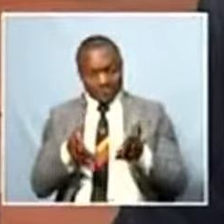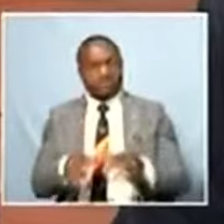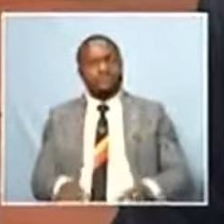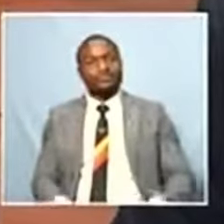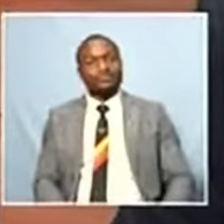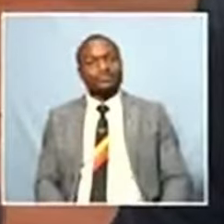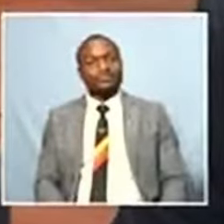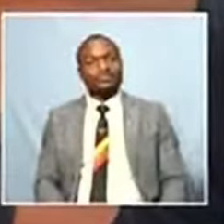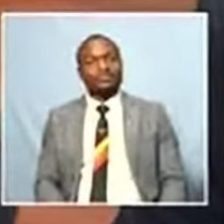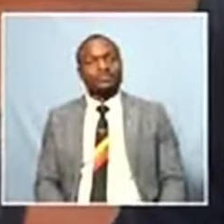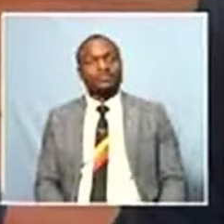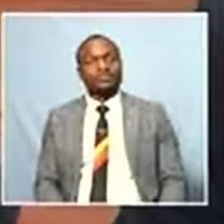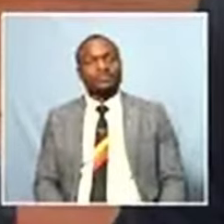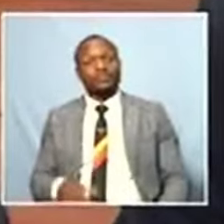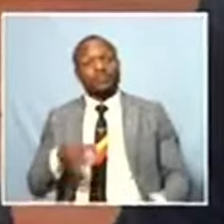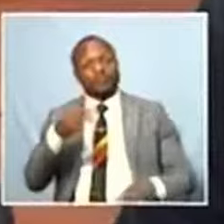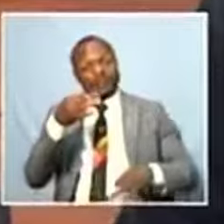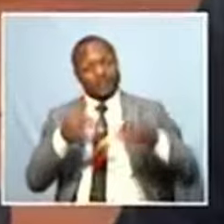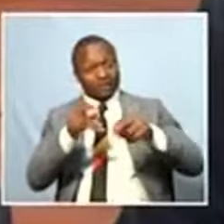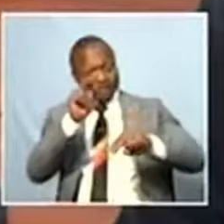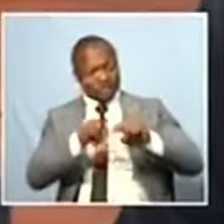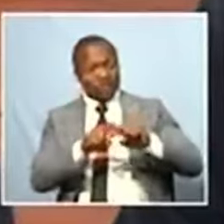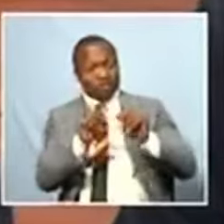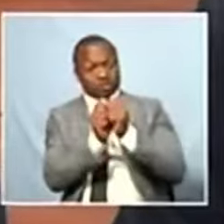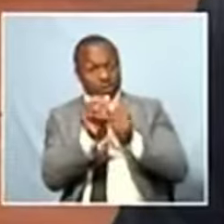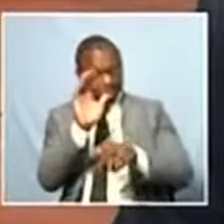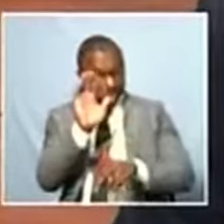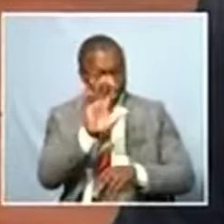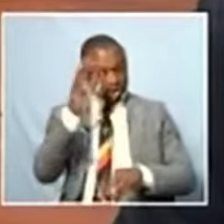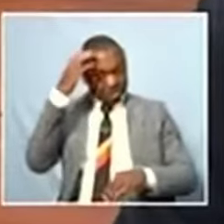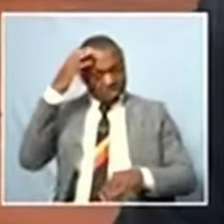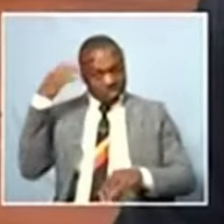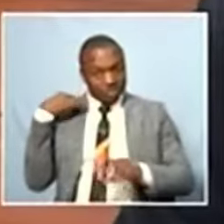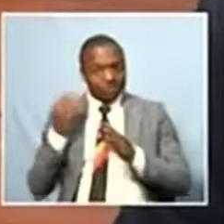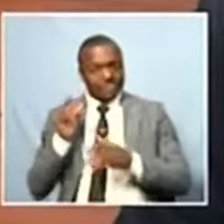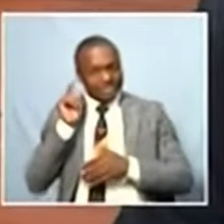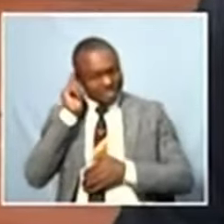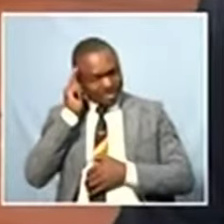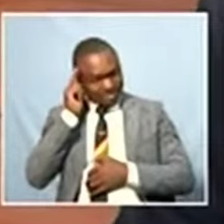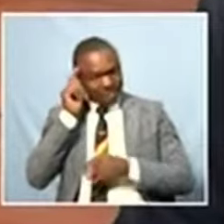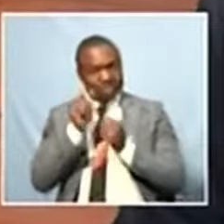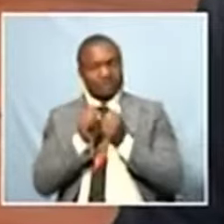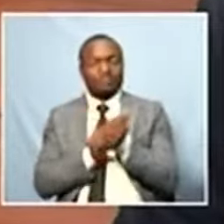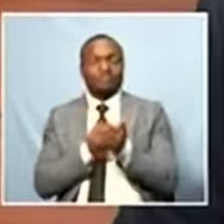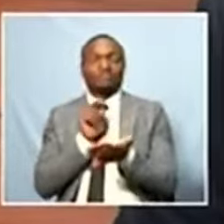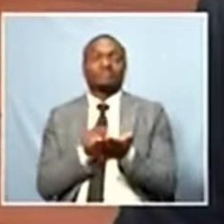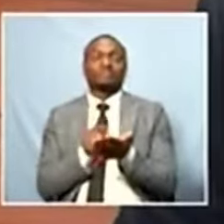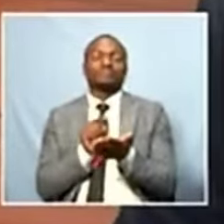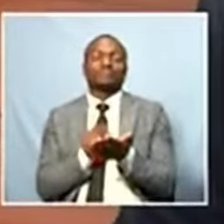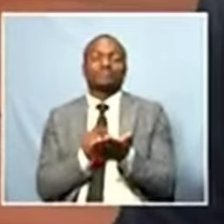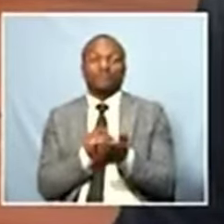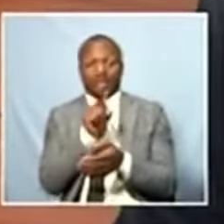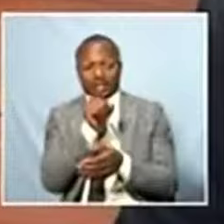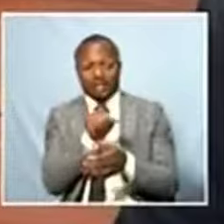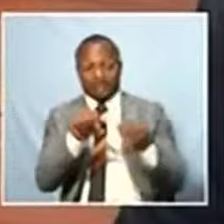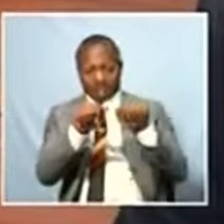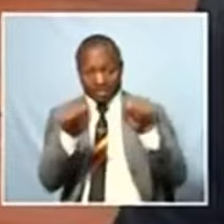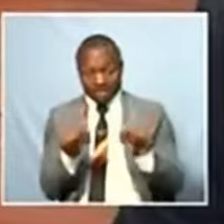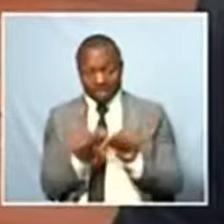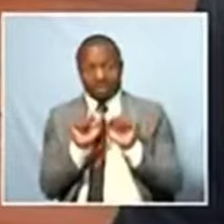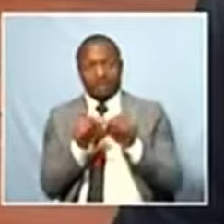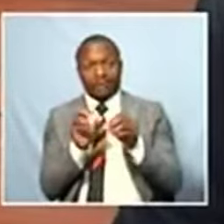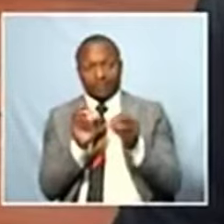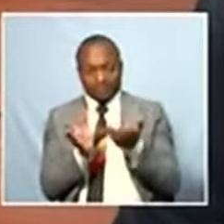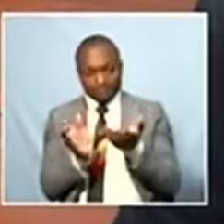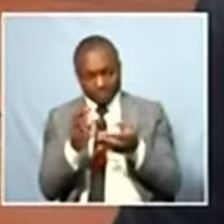Now, if you sit with your technocrats and think about it, that's an area where you can raise a lot of